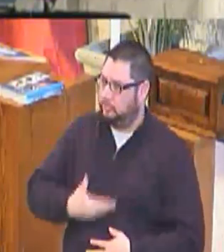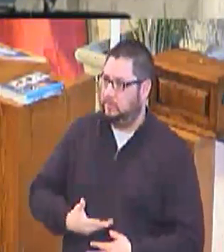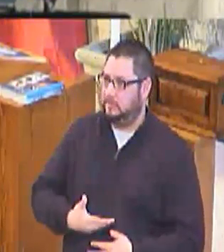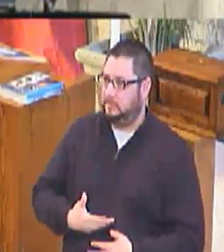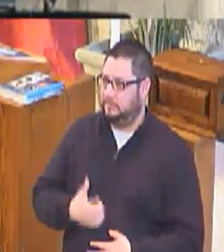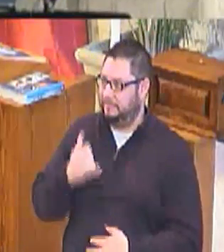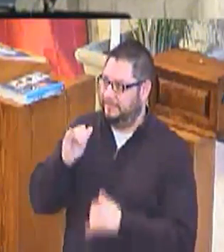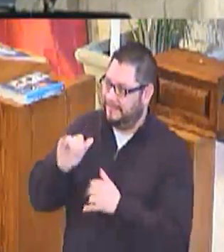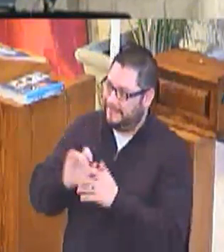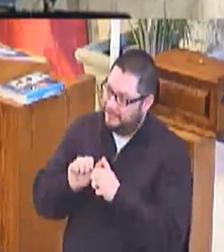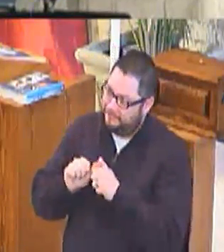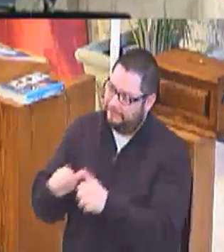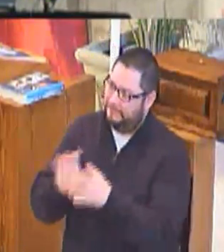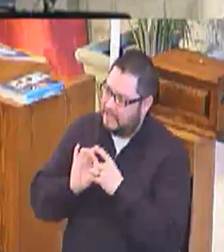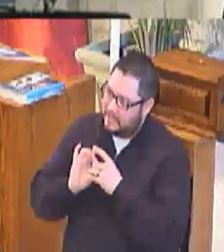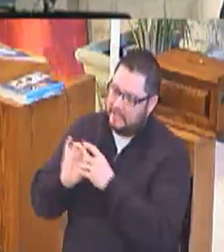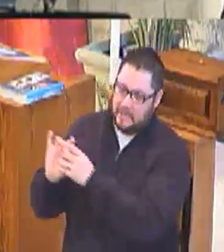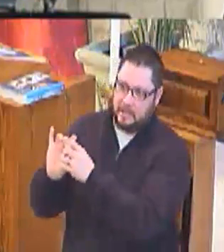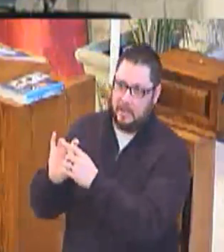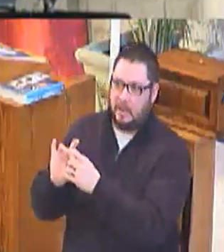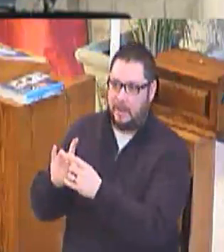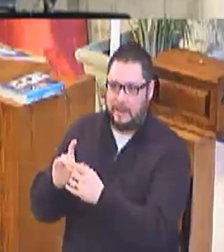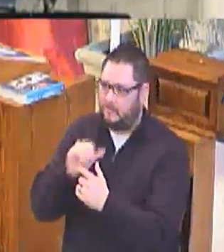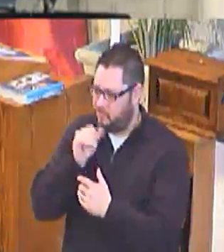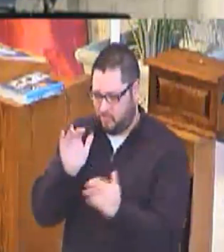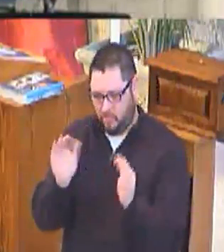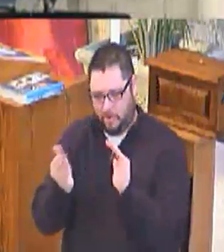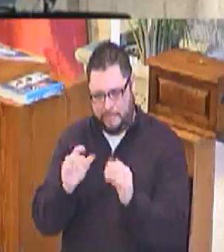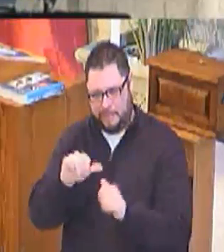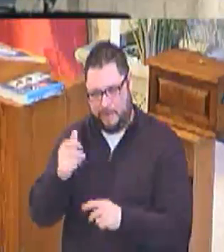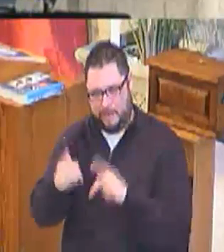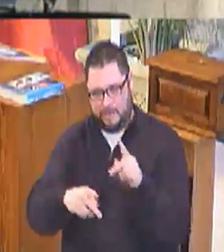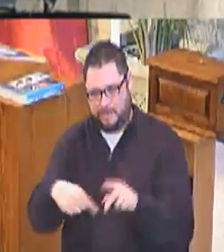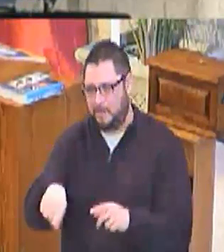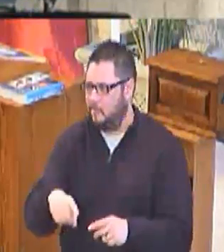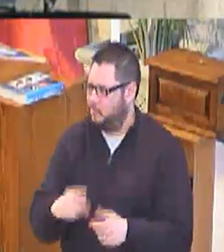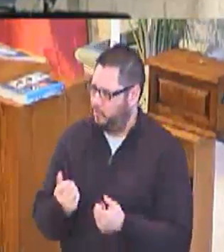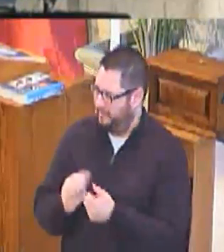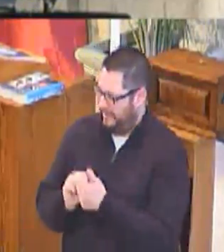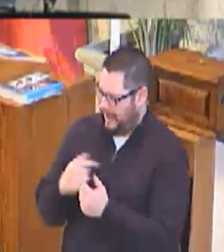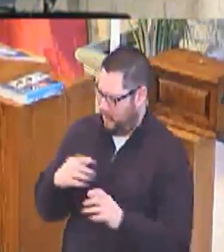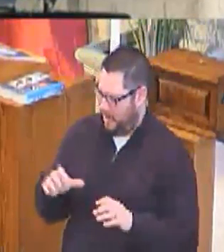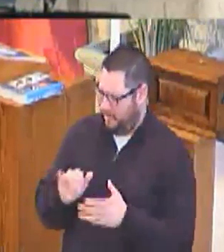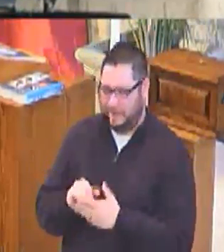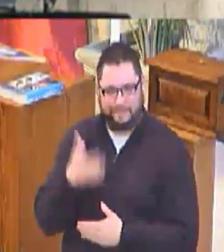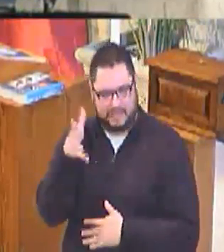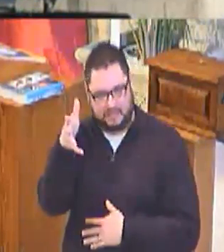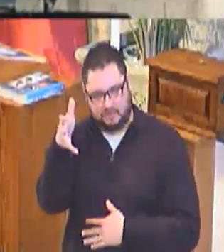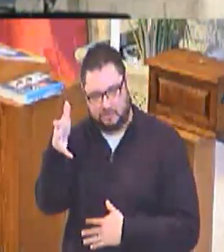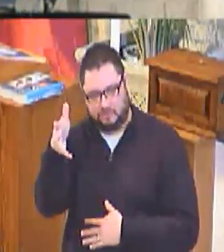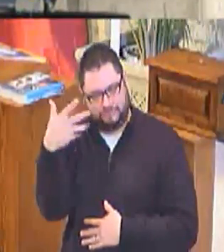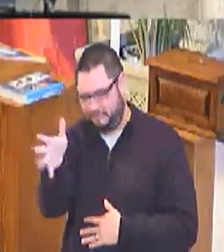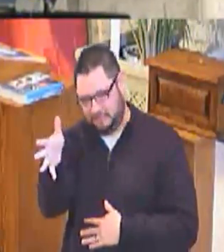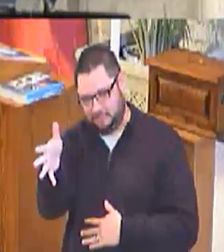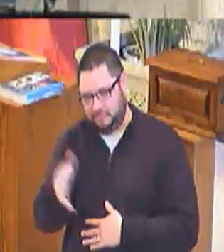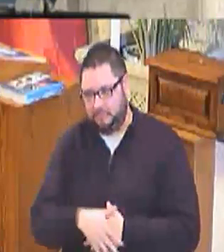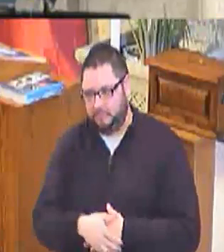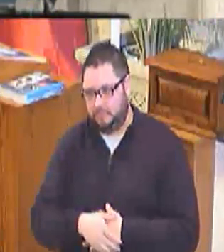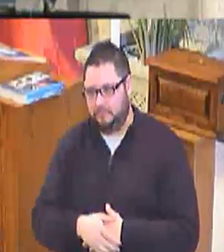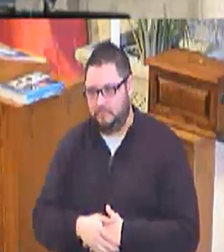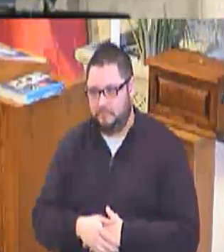connected to spirit. And then stop comparing yourself to others. You say, well, how do I do that? Stop it. Just stop it. You